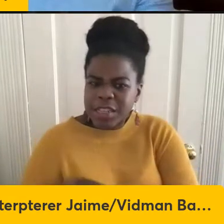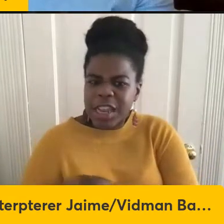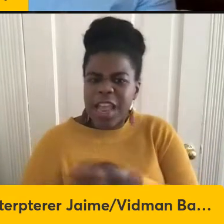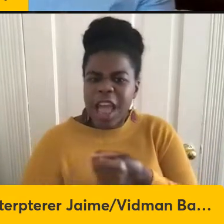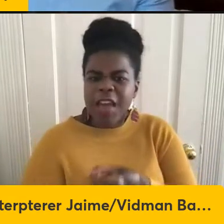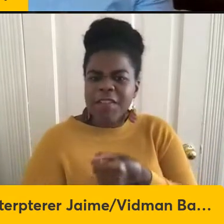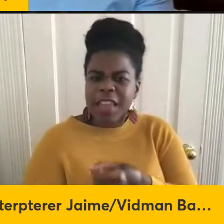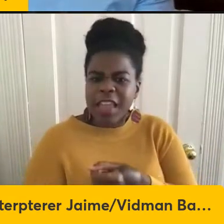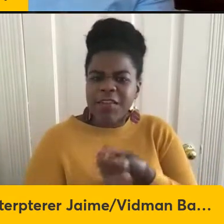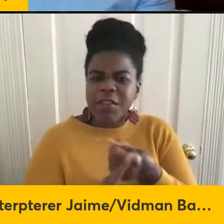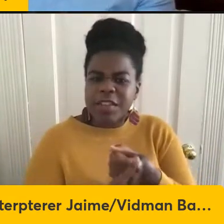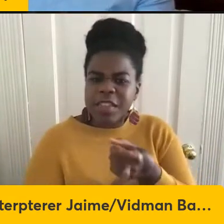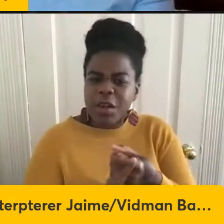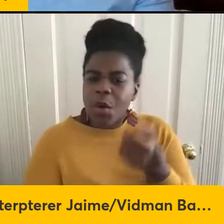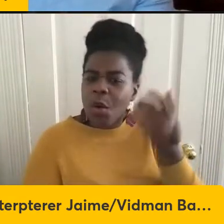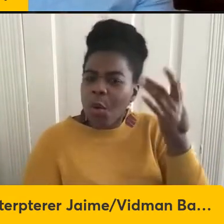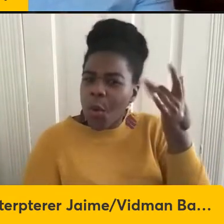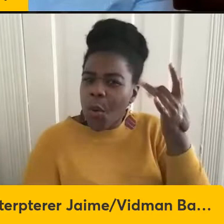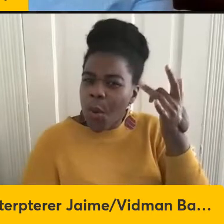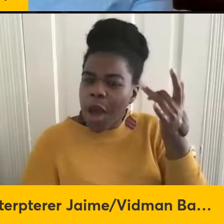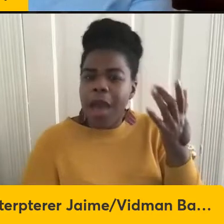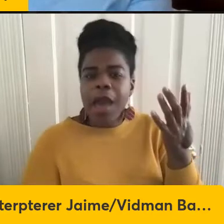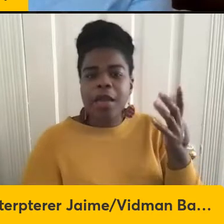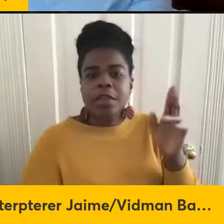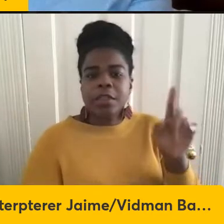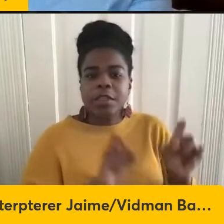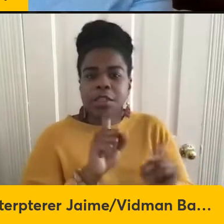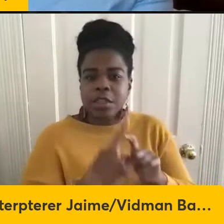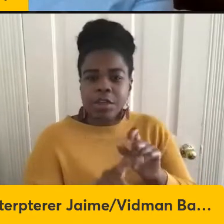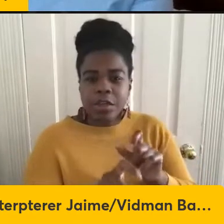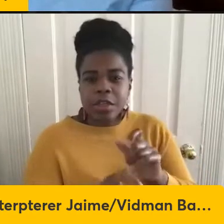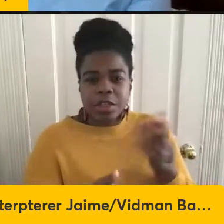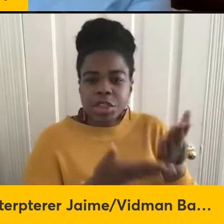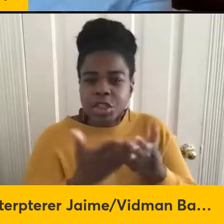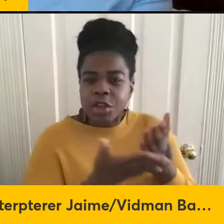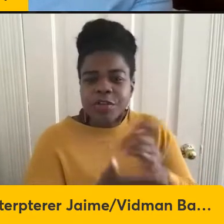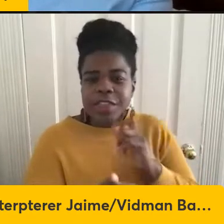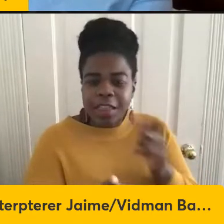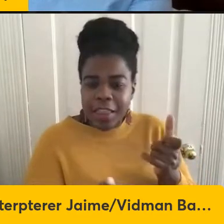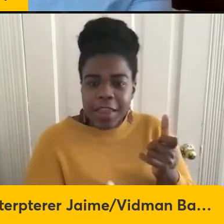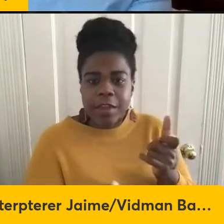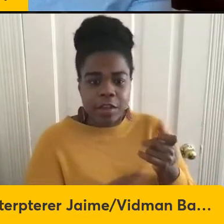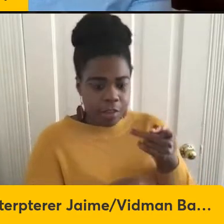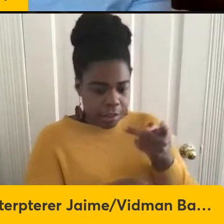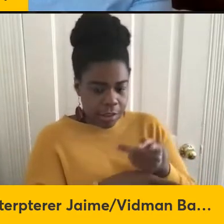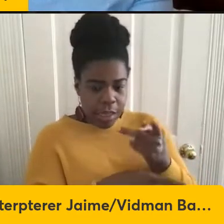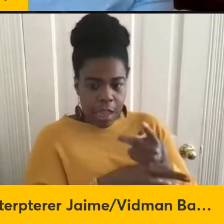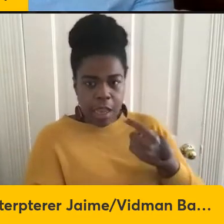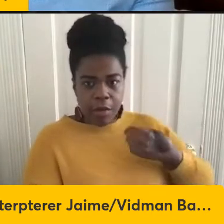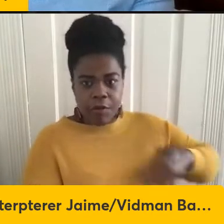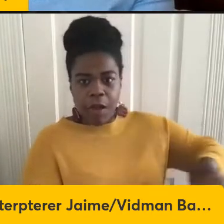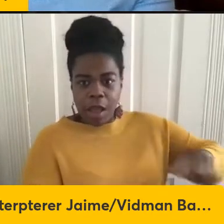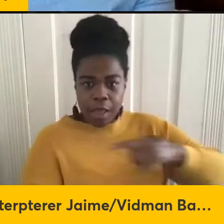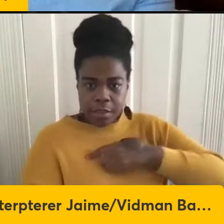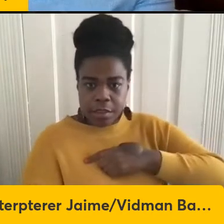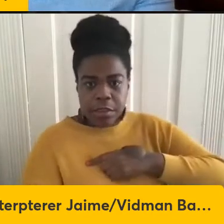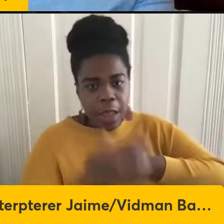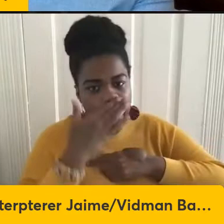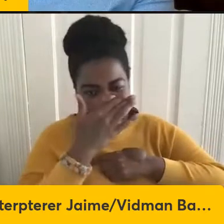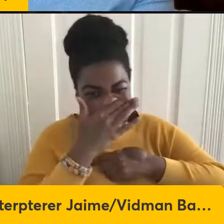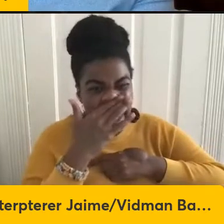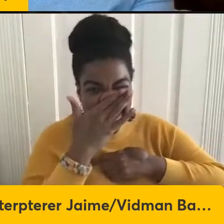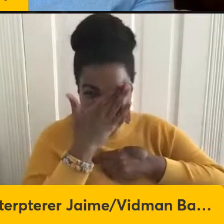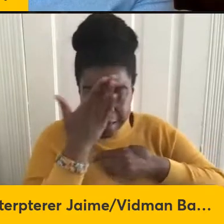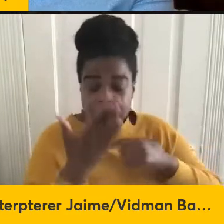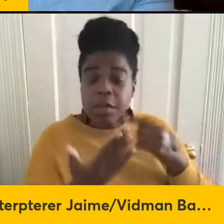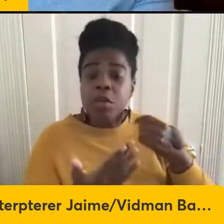ourselves? Why is the service just not there to cater for all of us? But what we need to do again